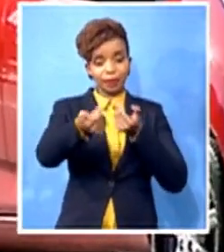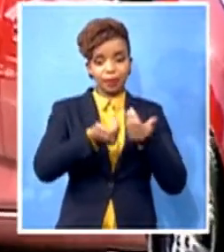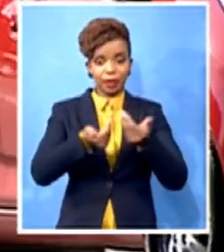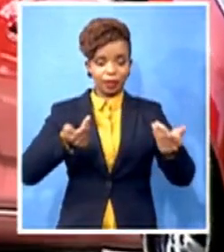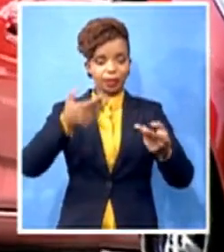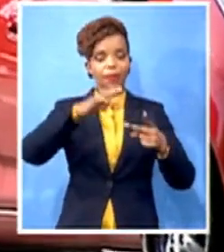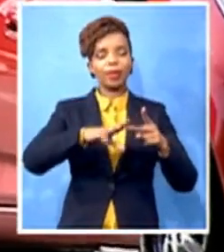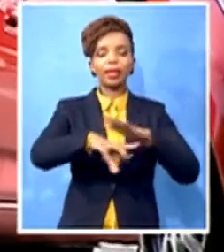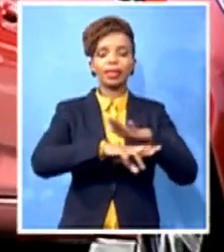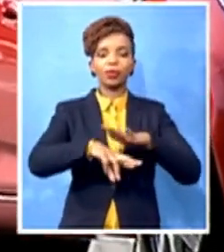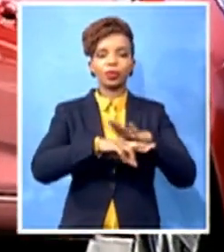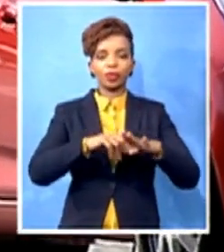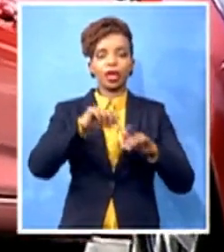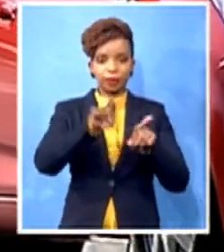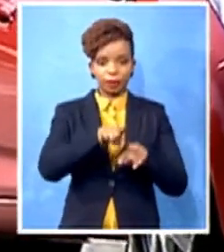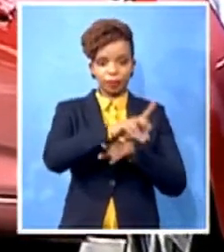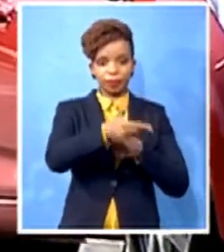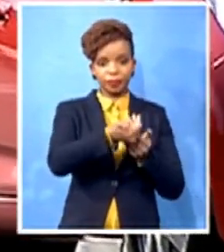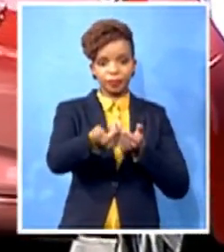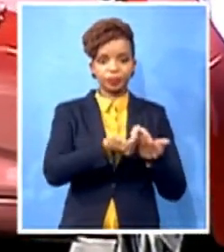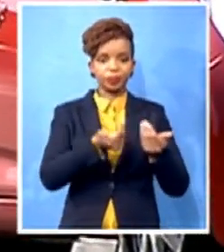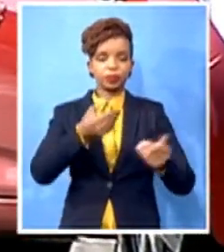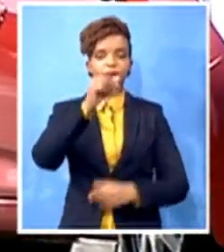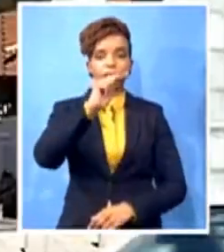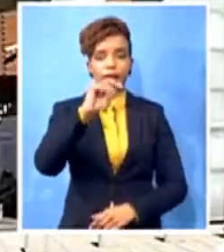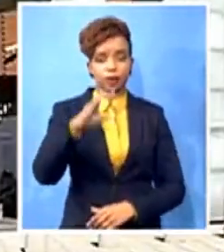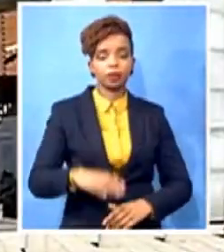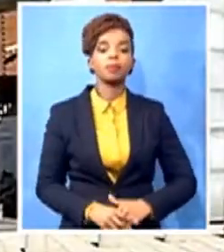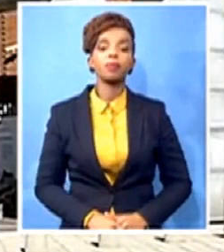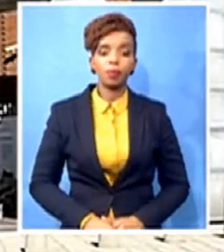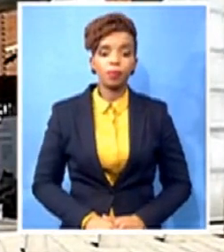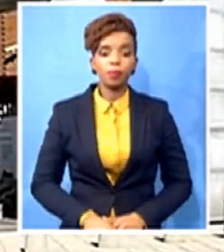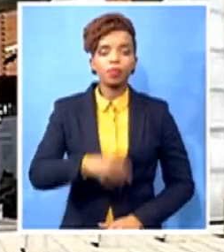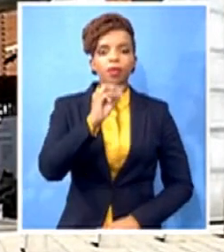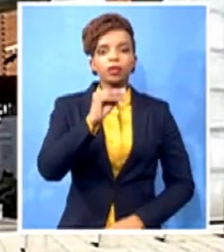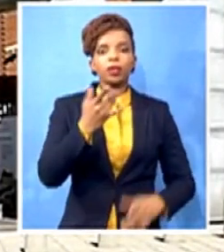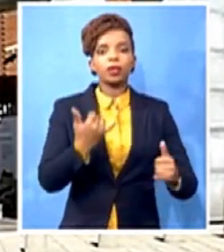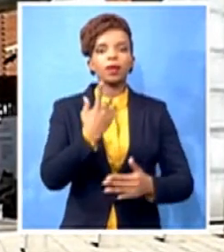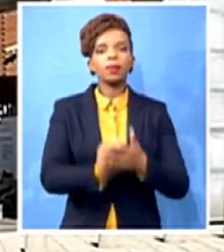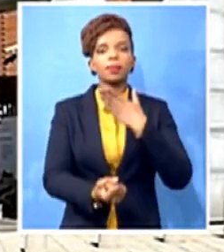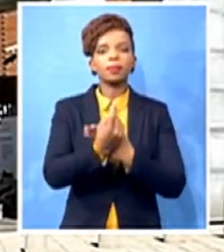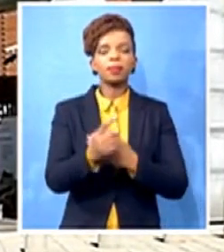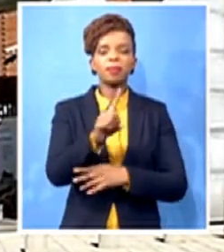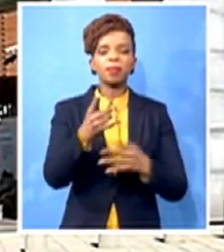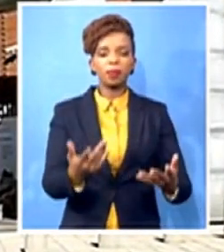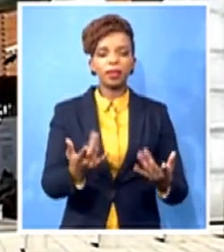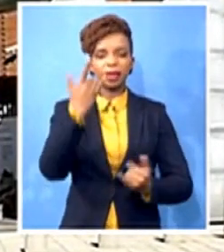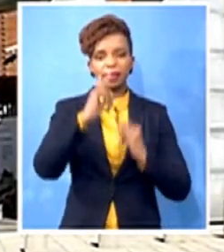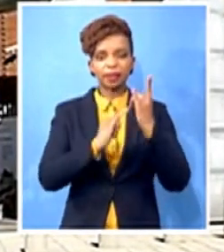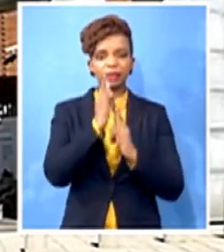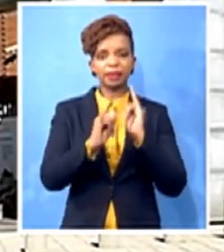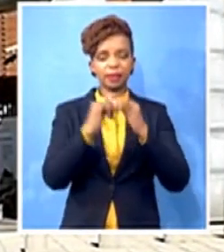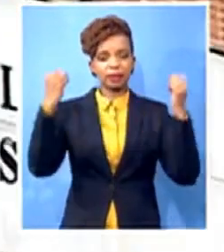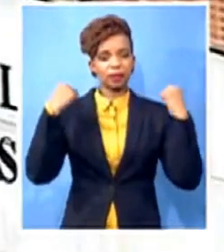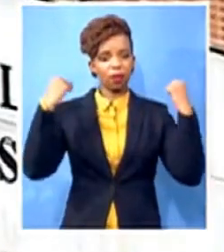happens is that there's a power constellation in City Hall that leverages the seats of the